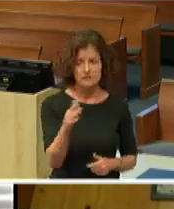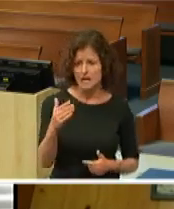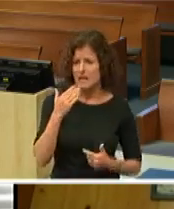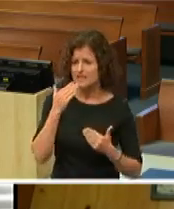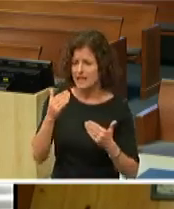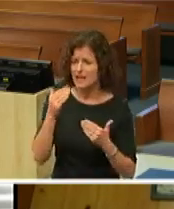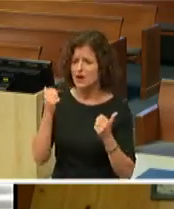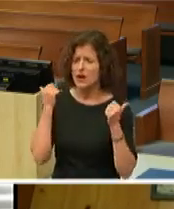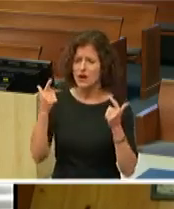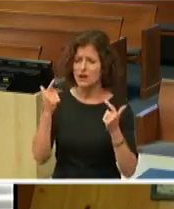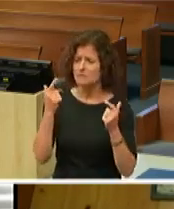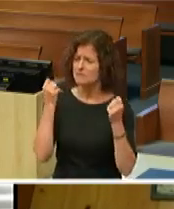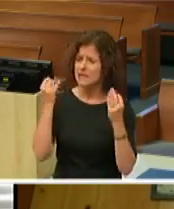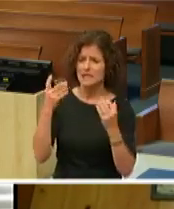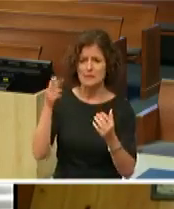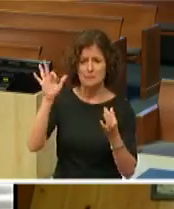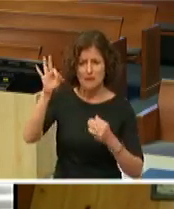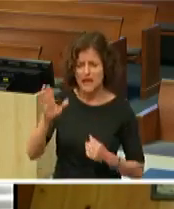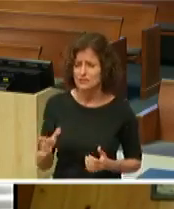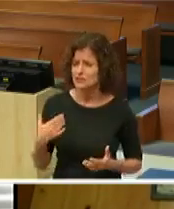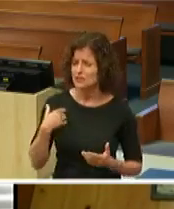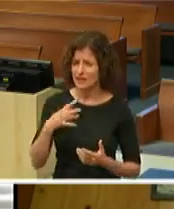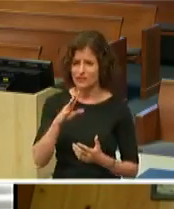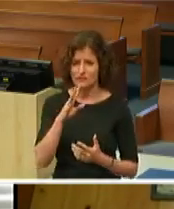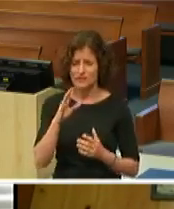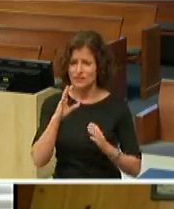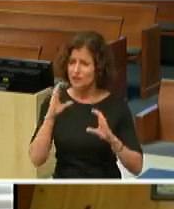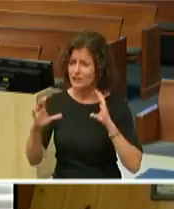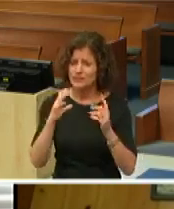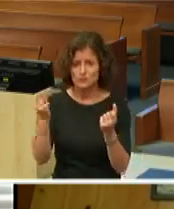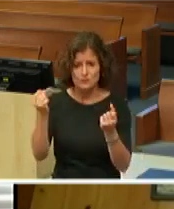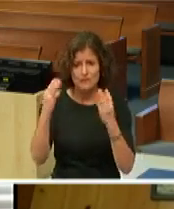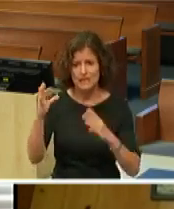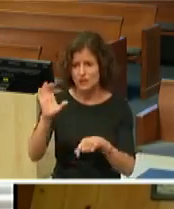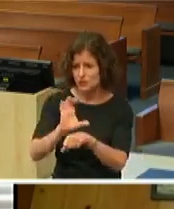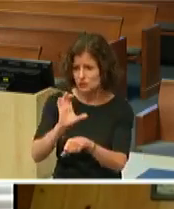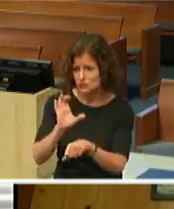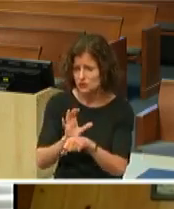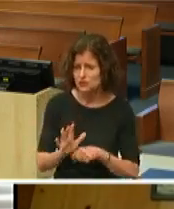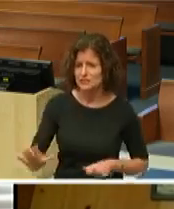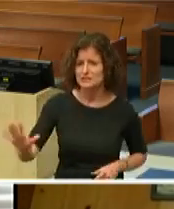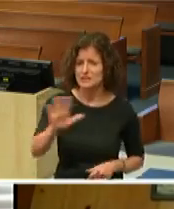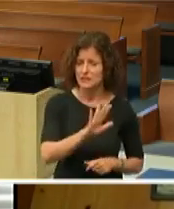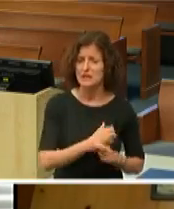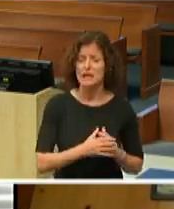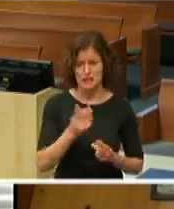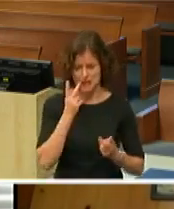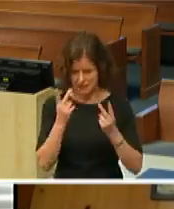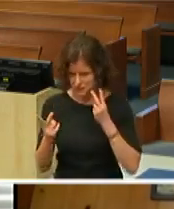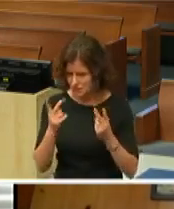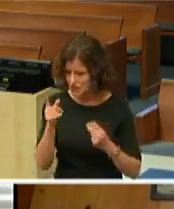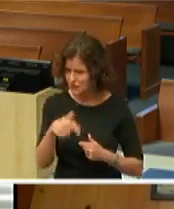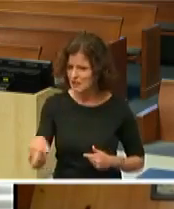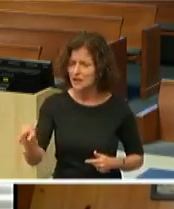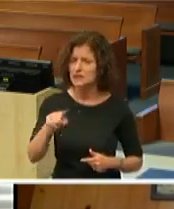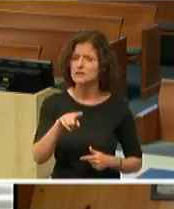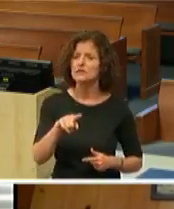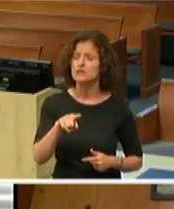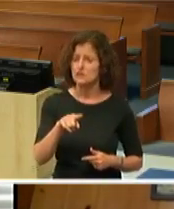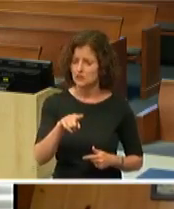the pastors. I've had a lot of conversations with the churches, and they and I saw that you approved